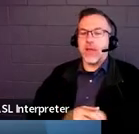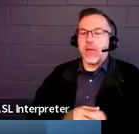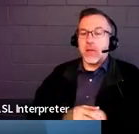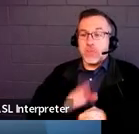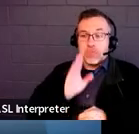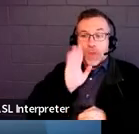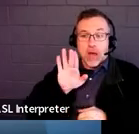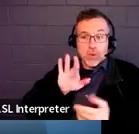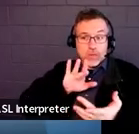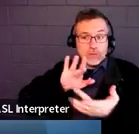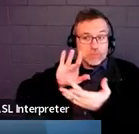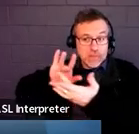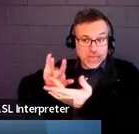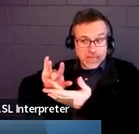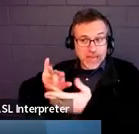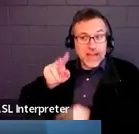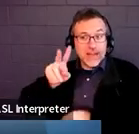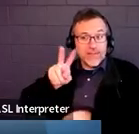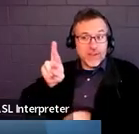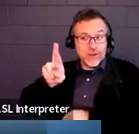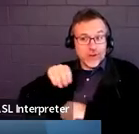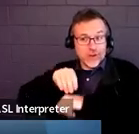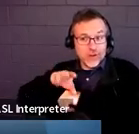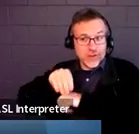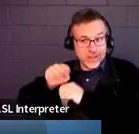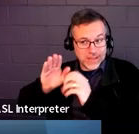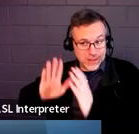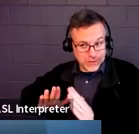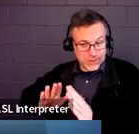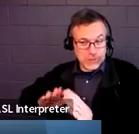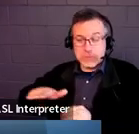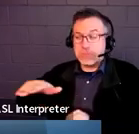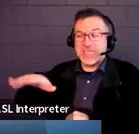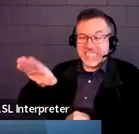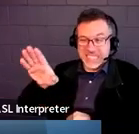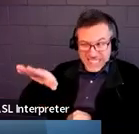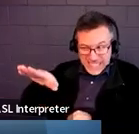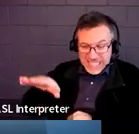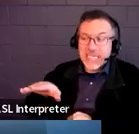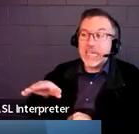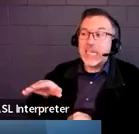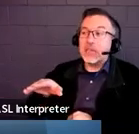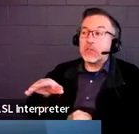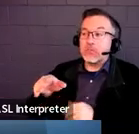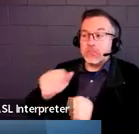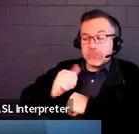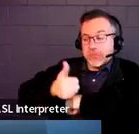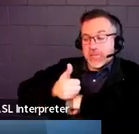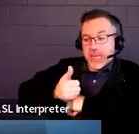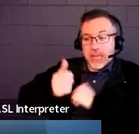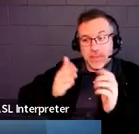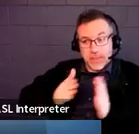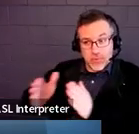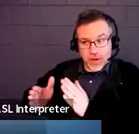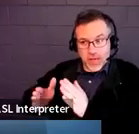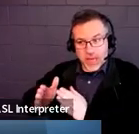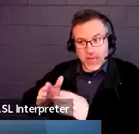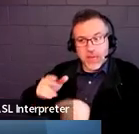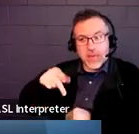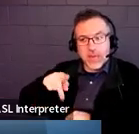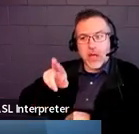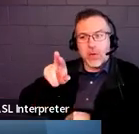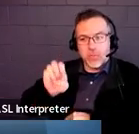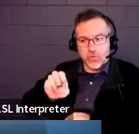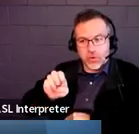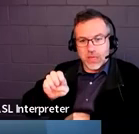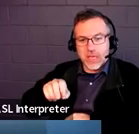contact my VR counselor, and I would develop a plan, a pre-TS development plan